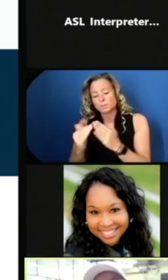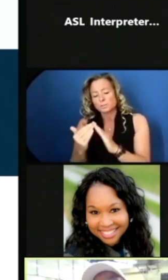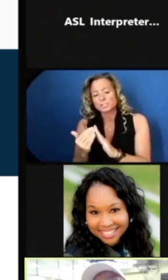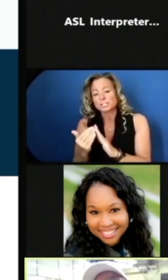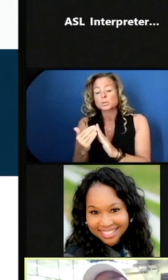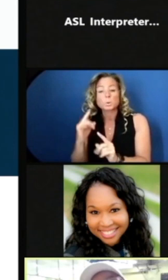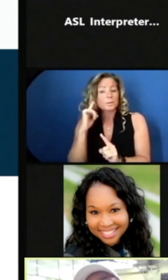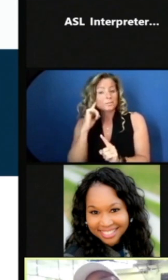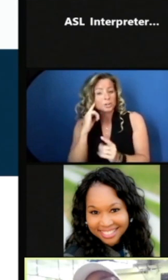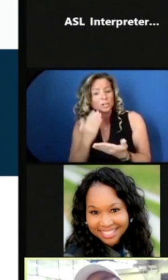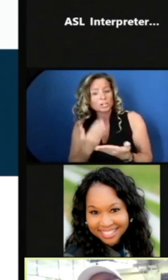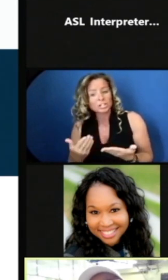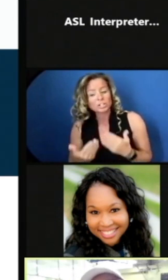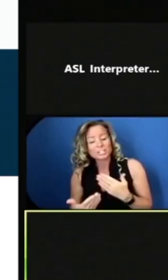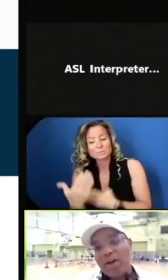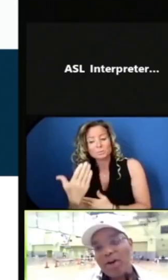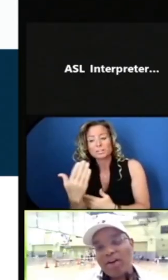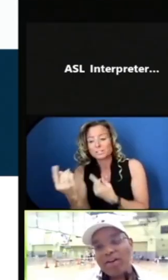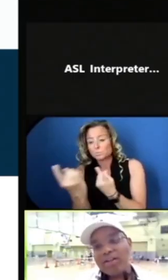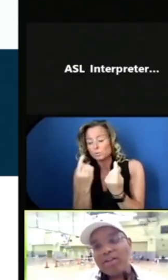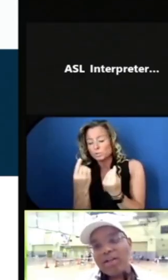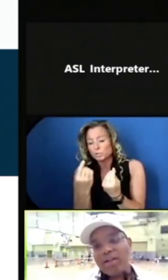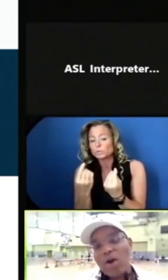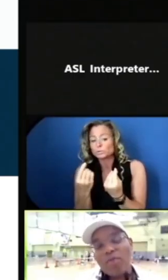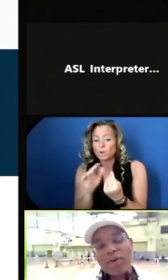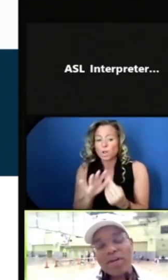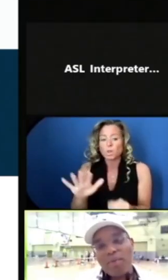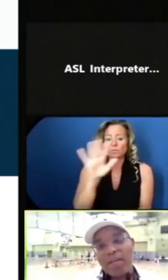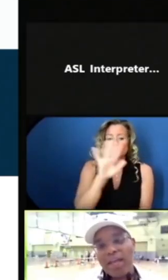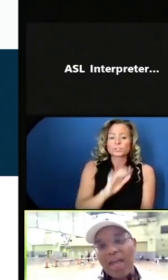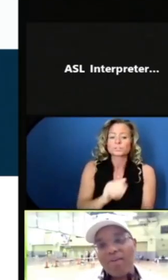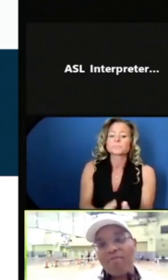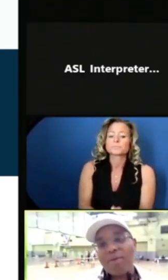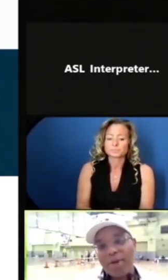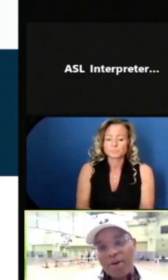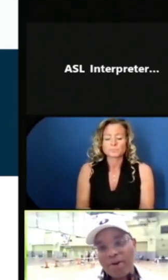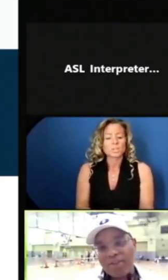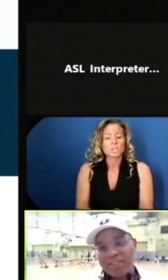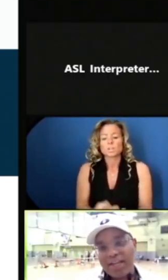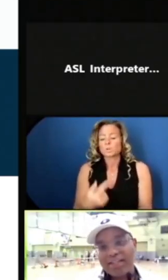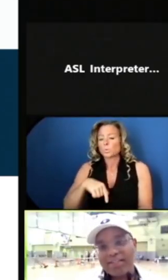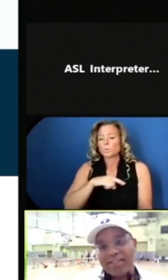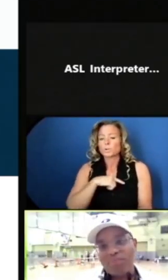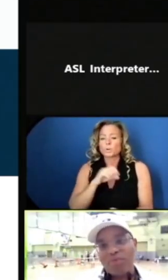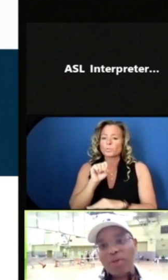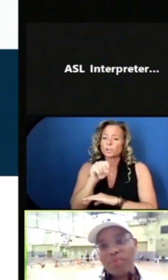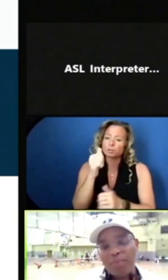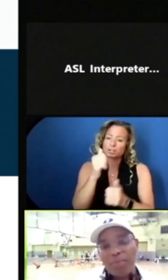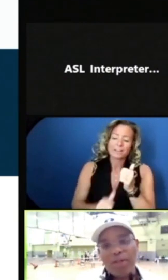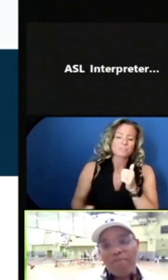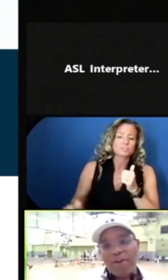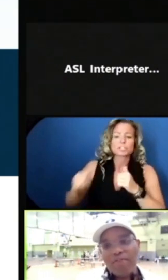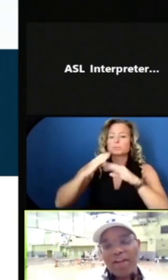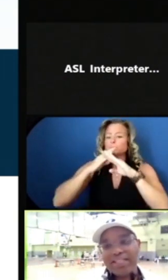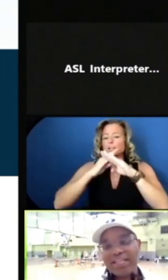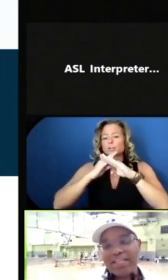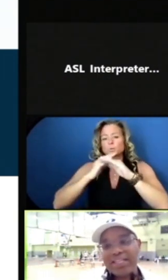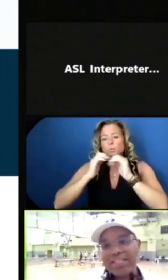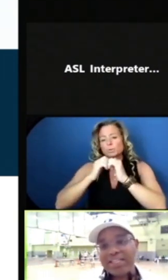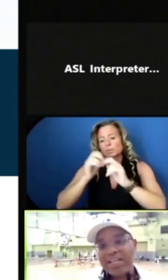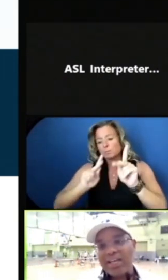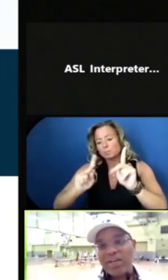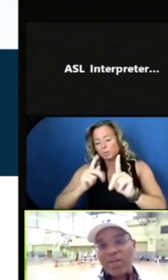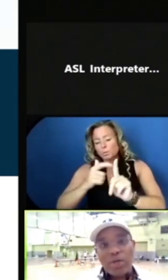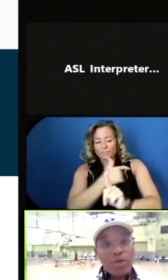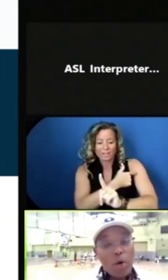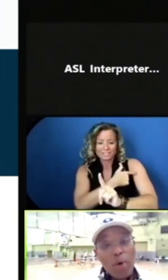what we do every day as well. We are overcoming every barrier that stands in between people and their